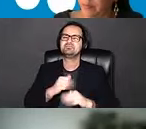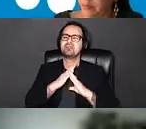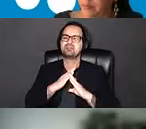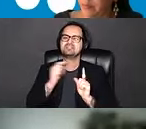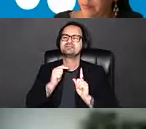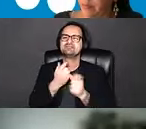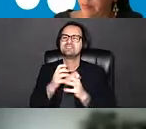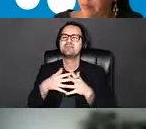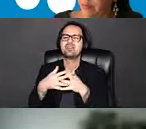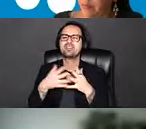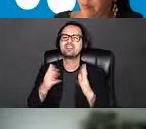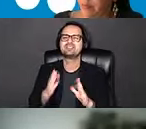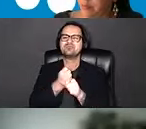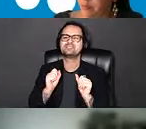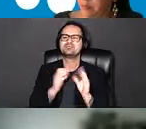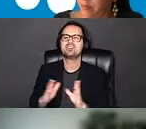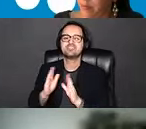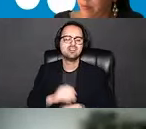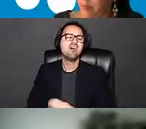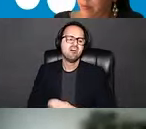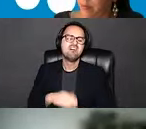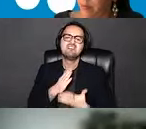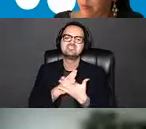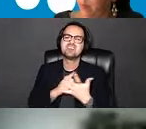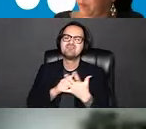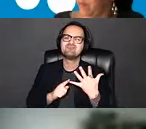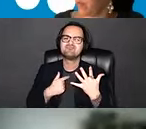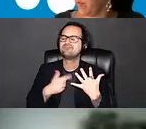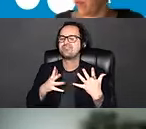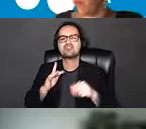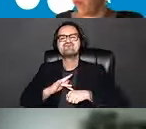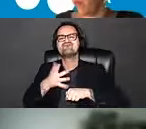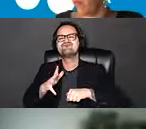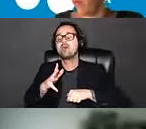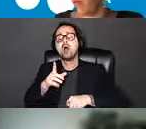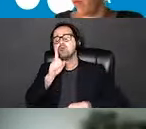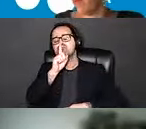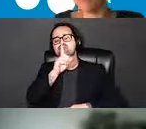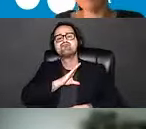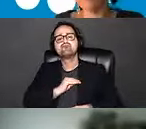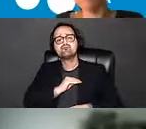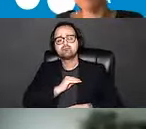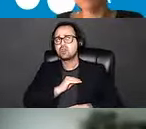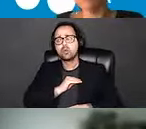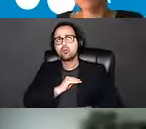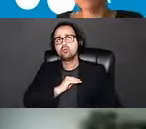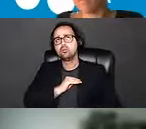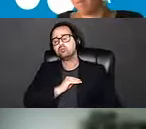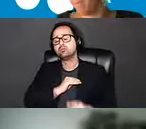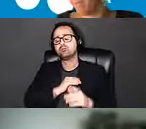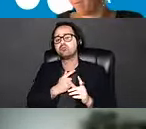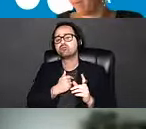Plan. Some of these I've already referenced, but this is not to discourage you, but to just point